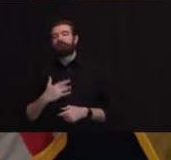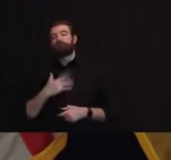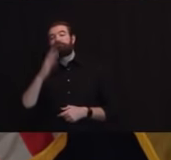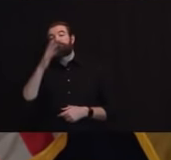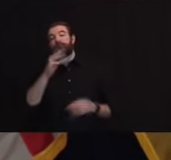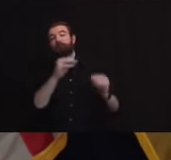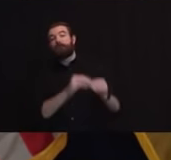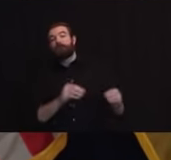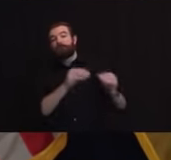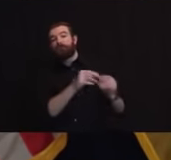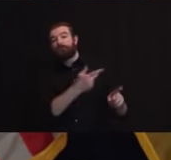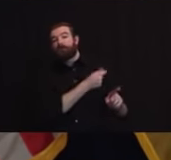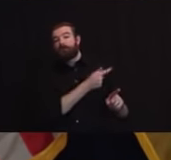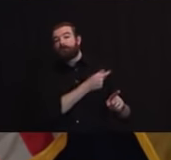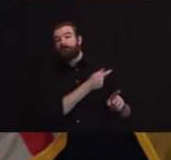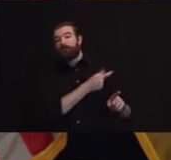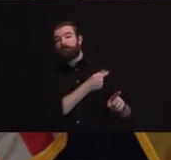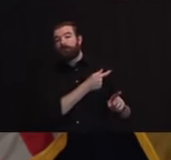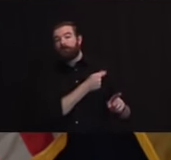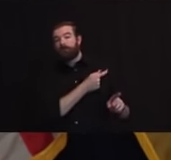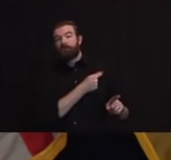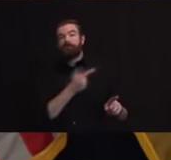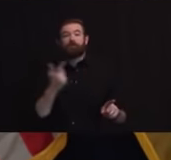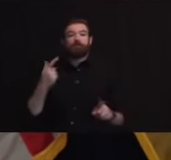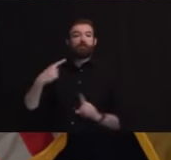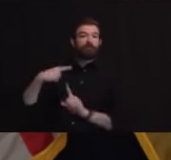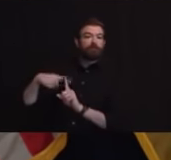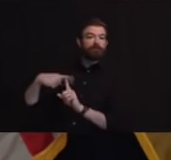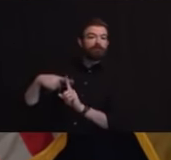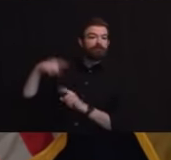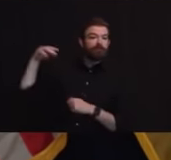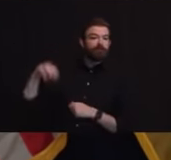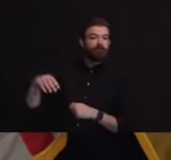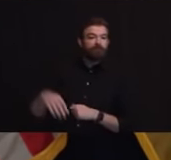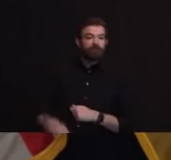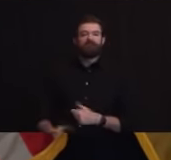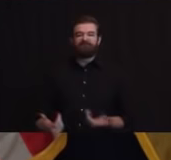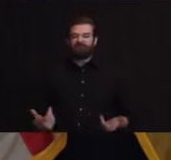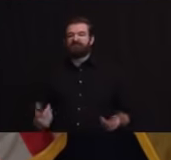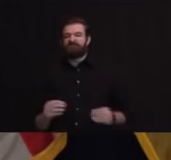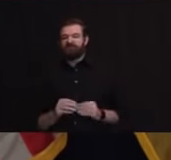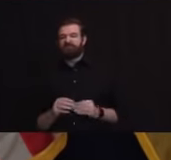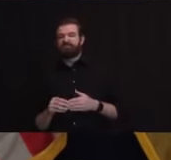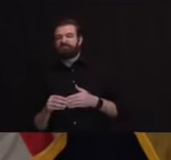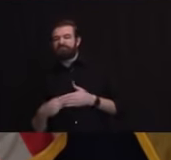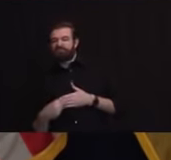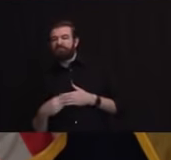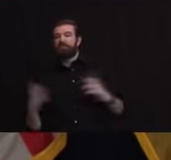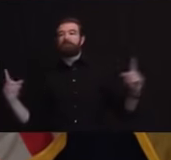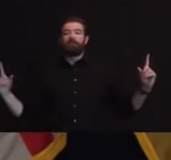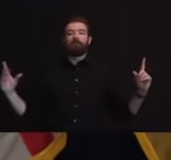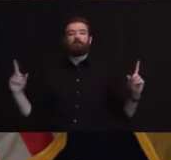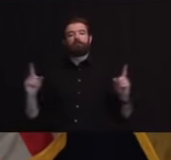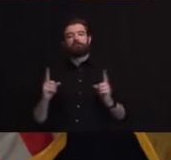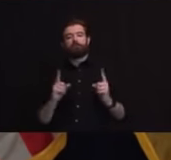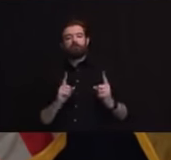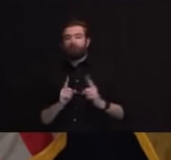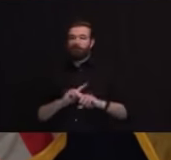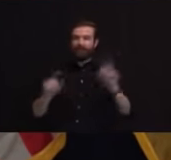will likely be relaxed as far as distancing goes, but until that time happens, we'll follow what the CDC says.